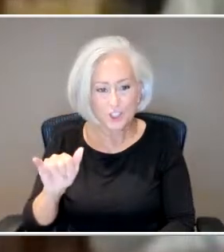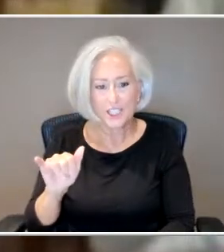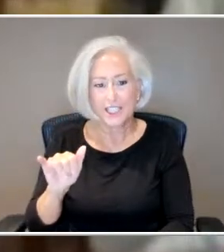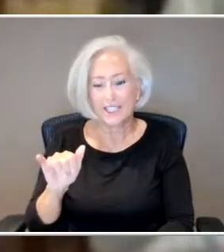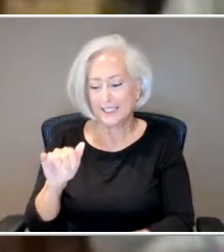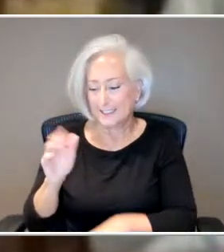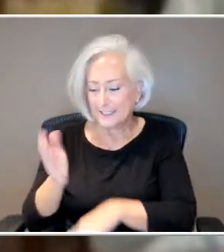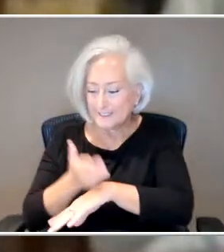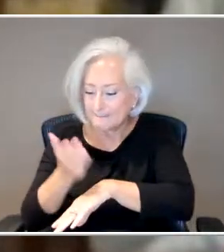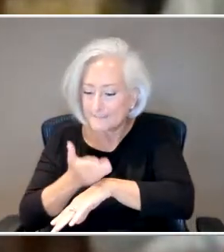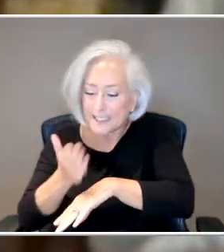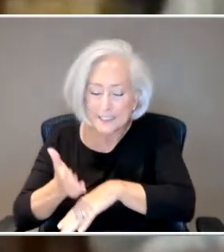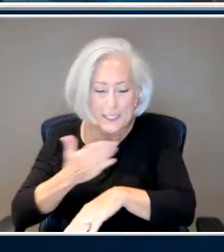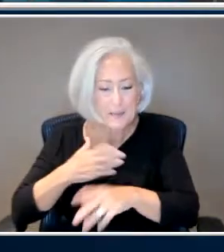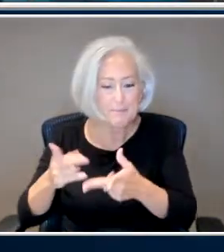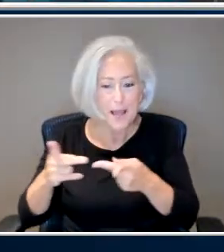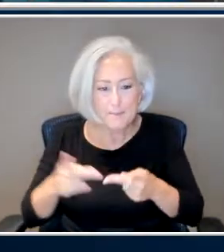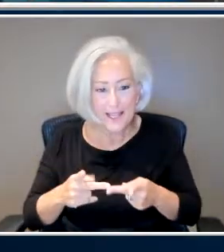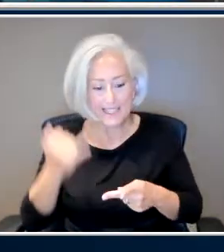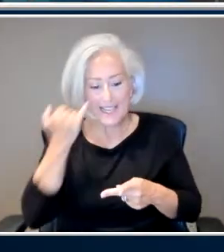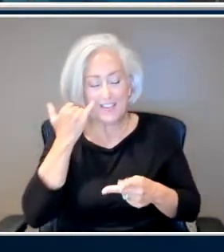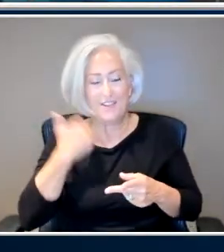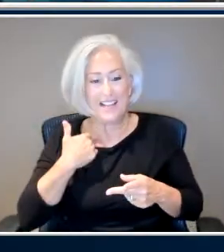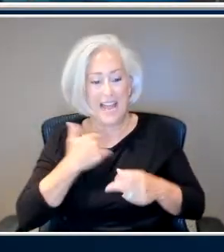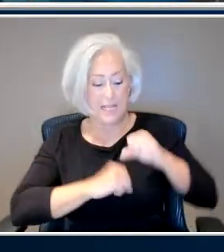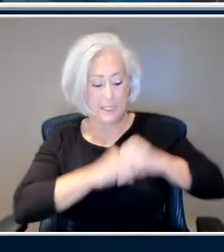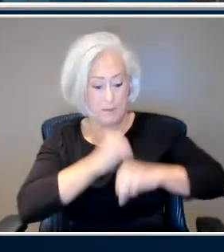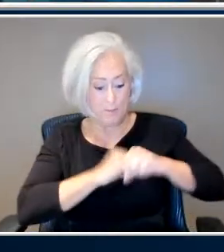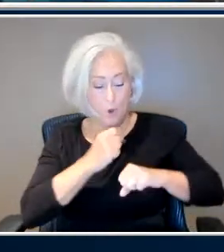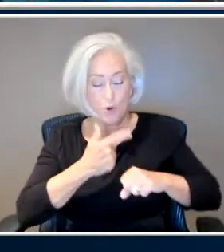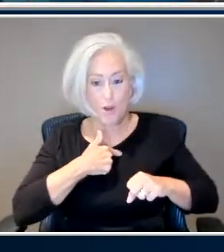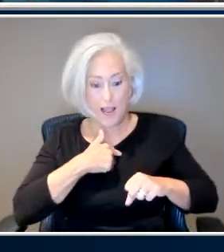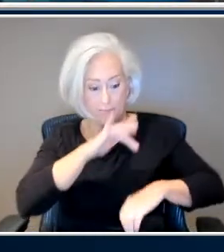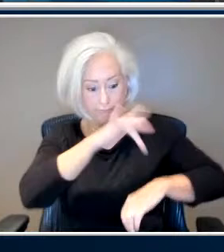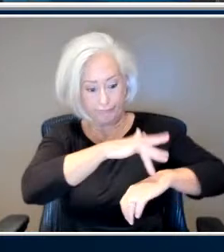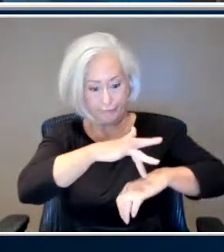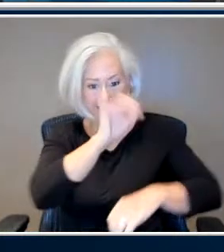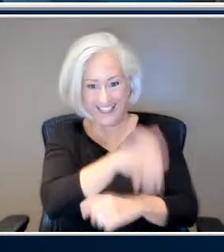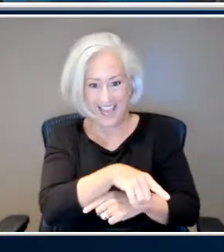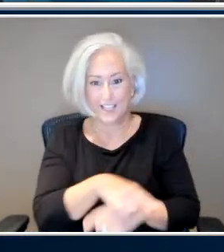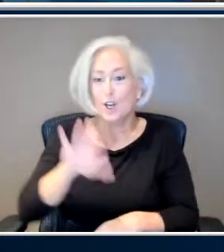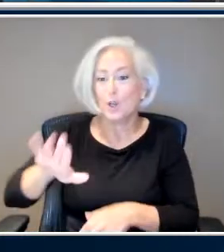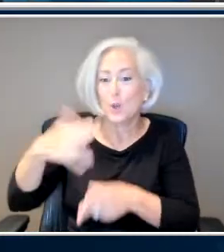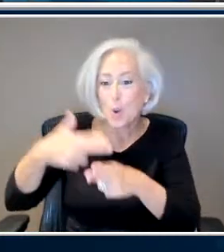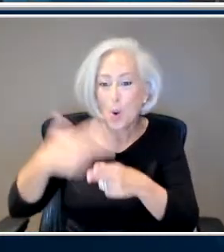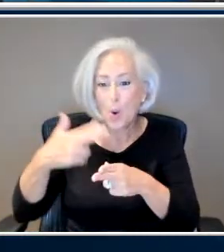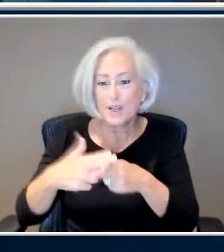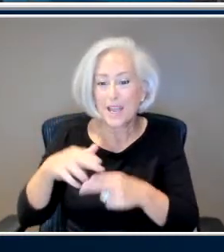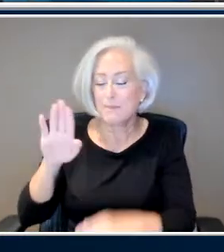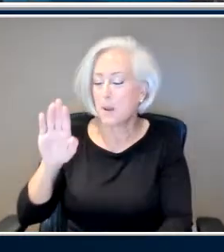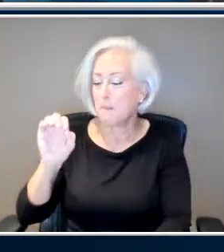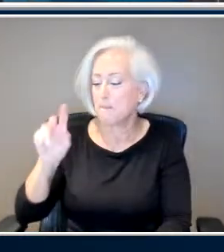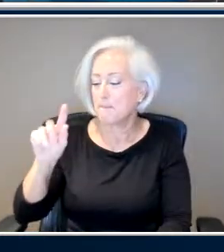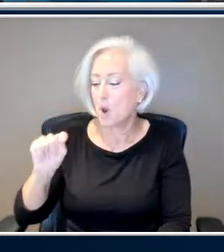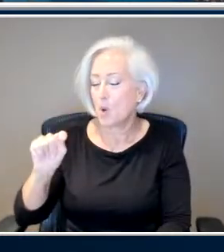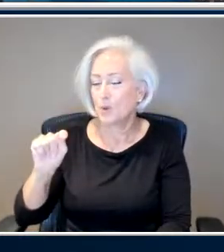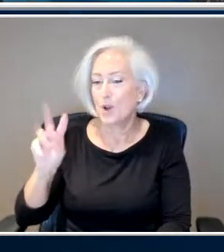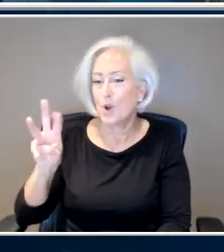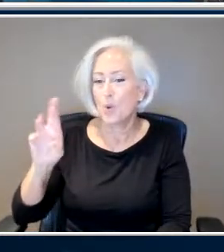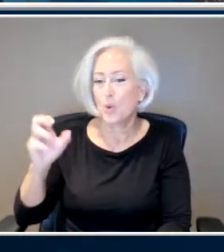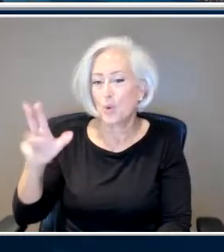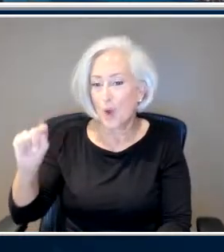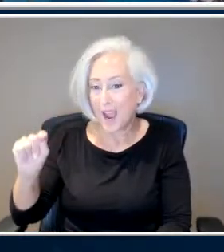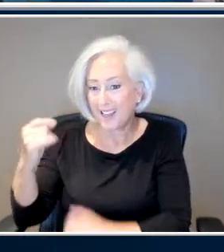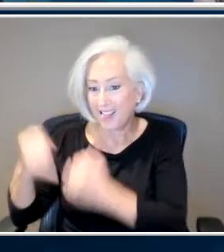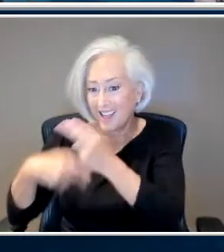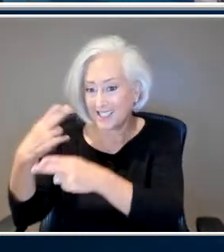motor, I'm working on it. Well, I was going to say, you guys have taken your namesake quite literally. The boat rights and the boats. You guys really, really get out there,